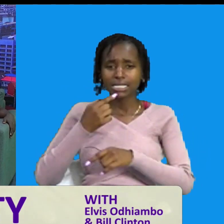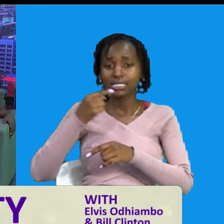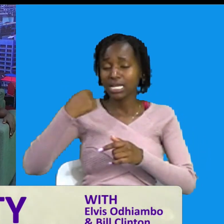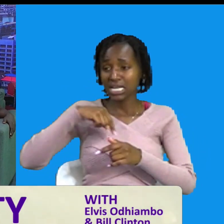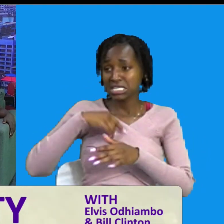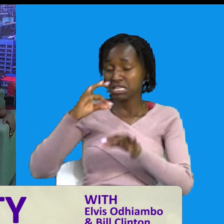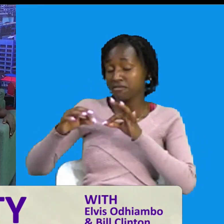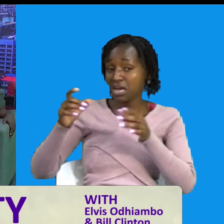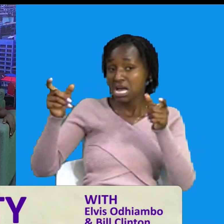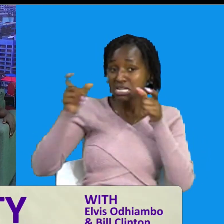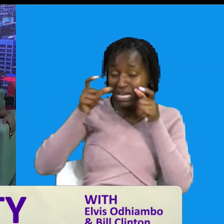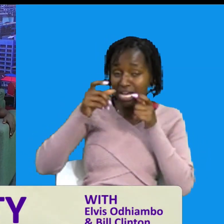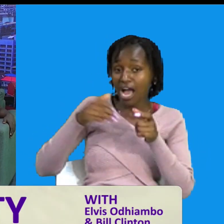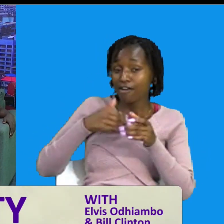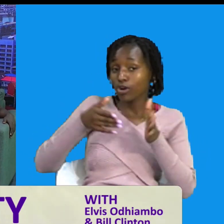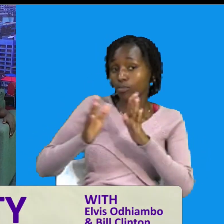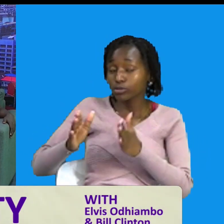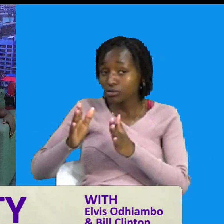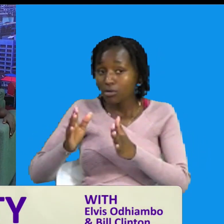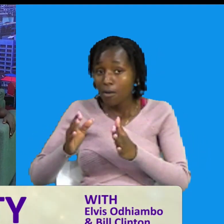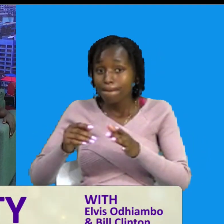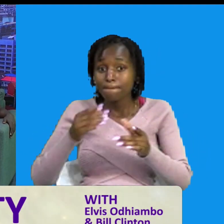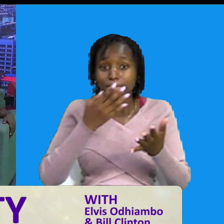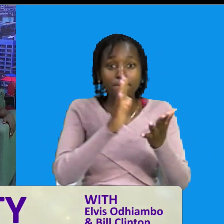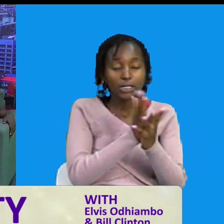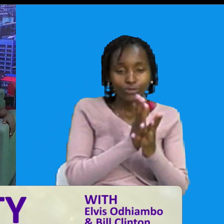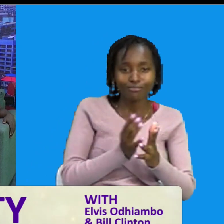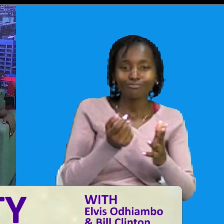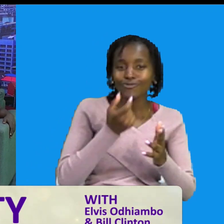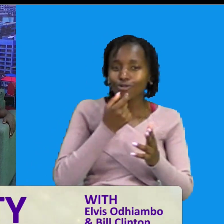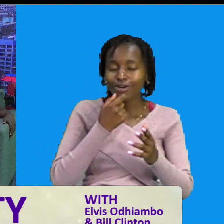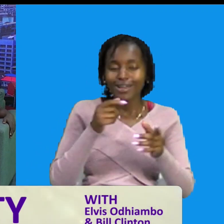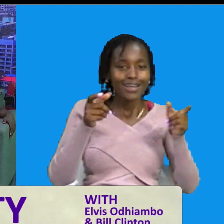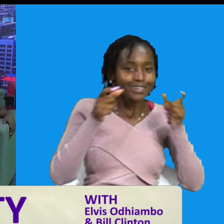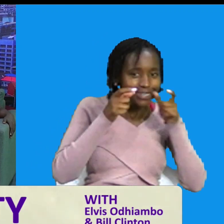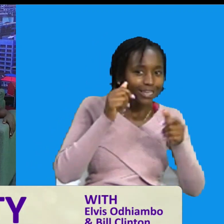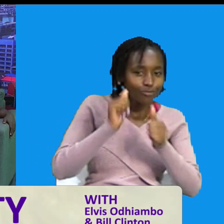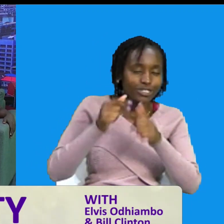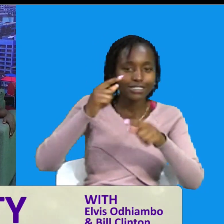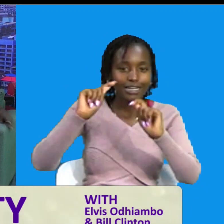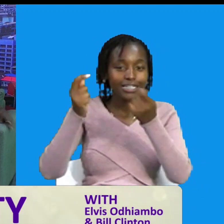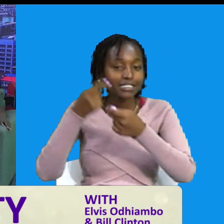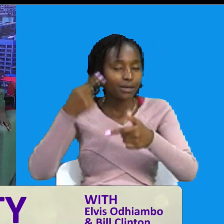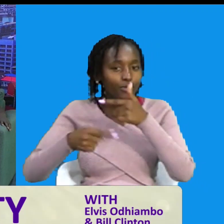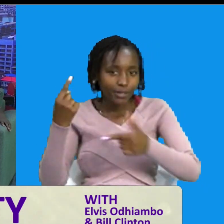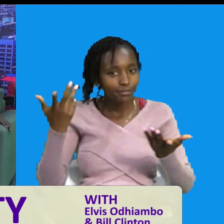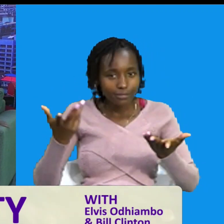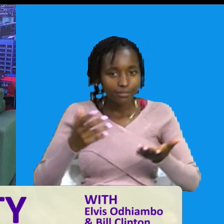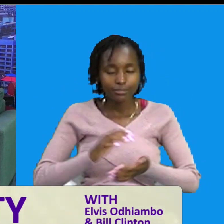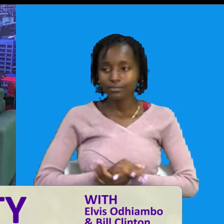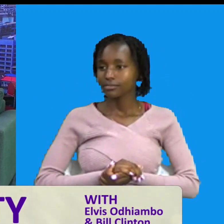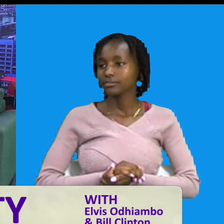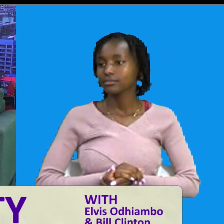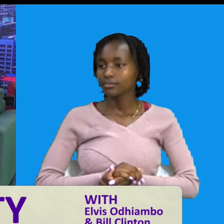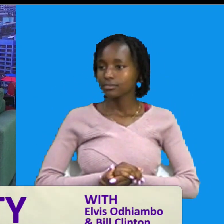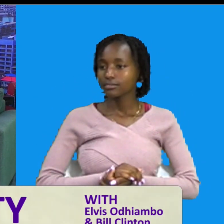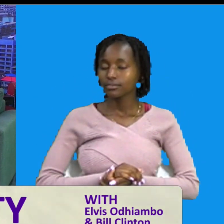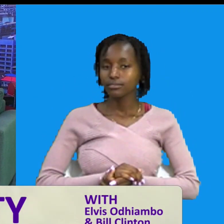have a chance, or is it Gor Mahia who is going to win? Between Gor Mahia and Tusker, who are you rooting for tomorrow to get the 3 points?